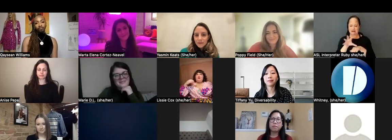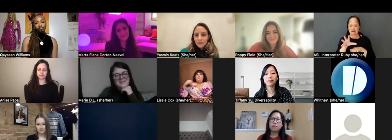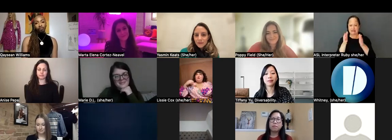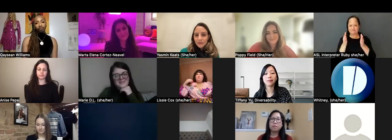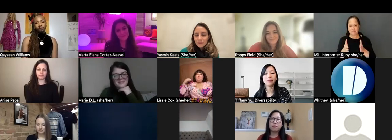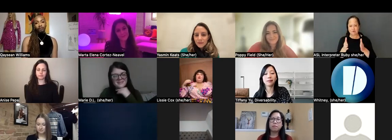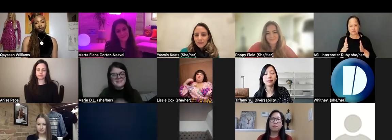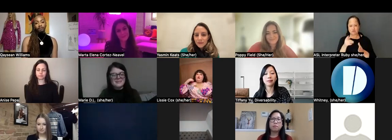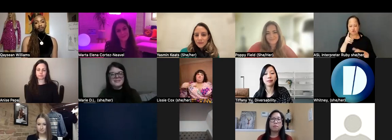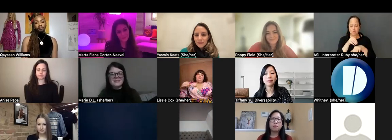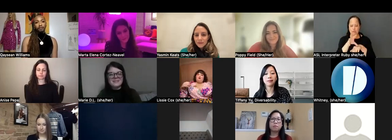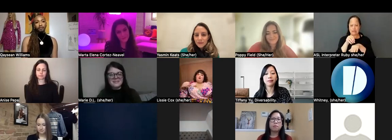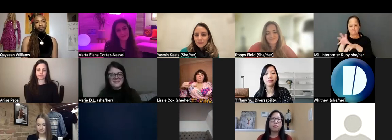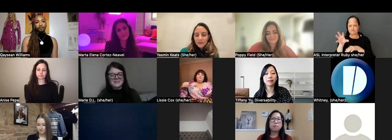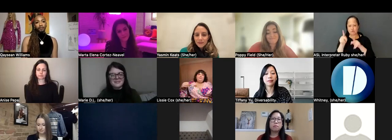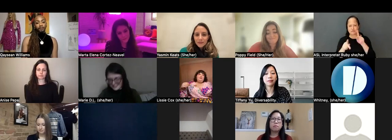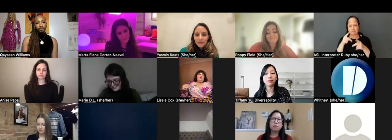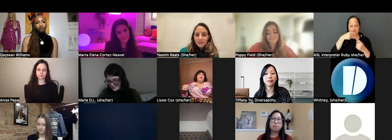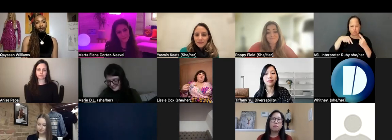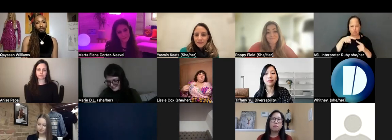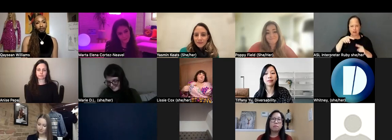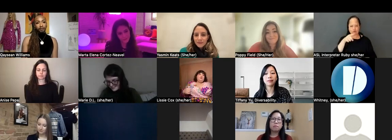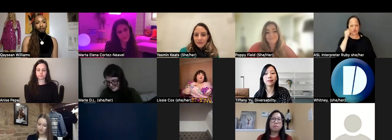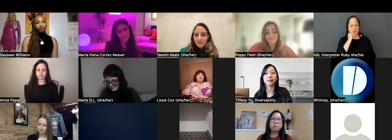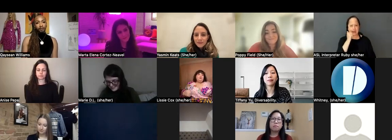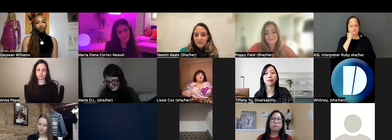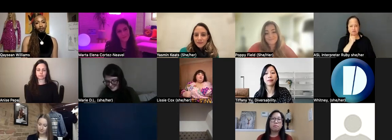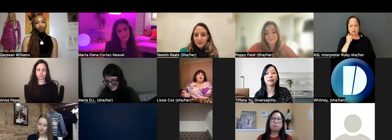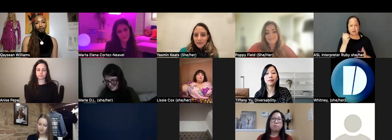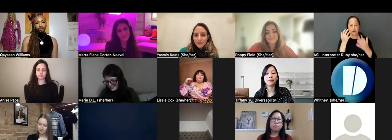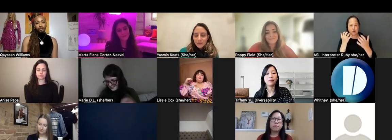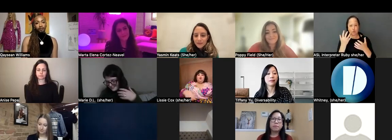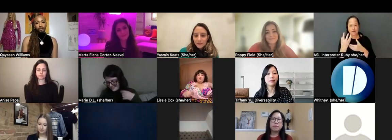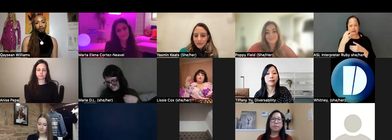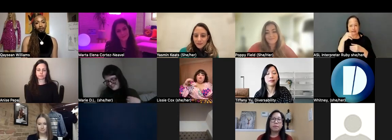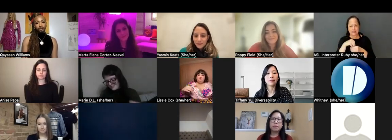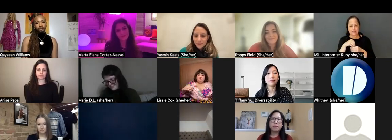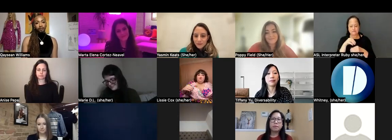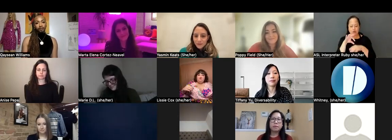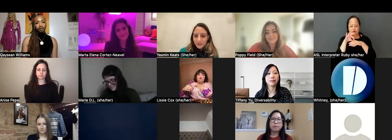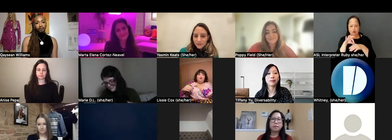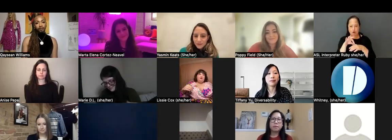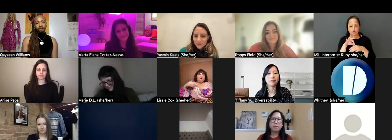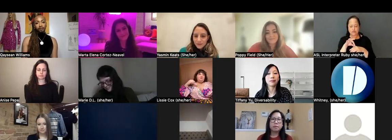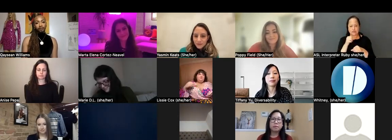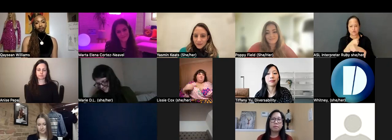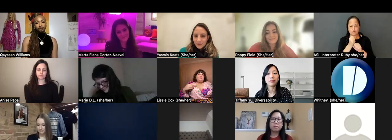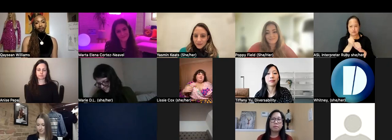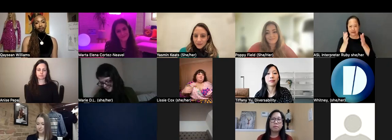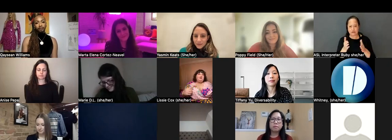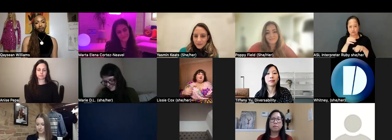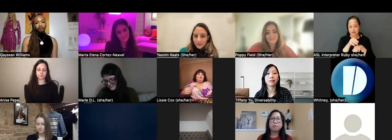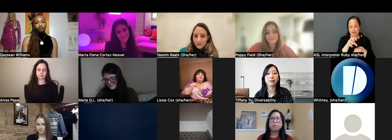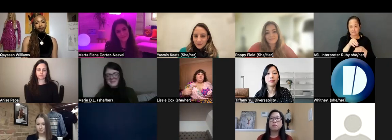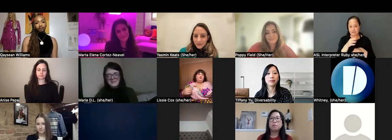influence people around you every day. And if you want to get into like the content creation influencing, the best